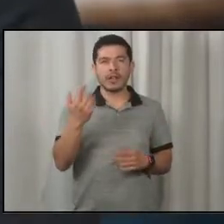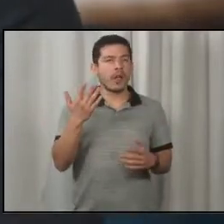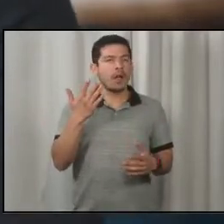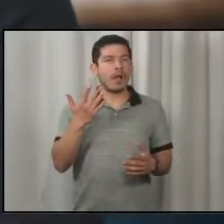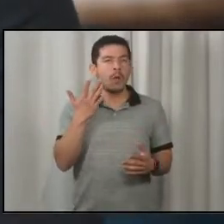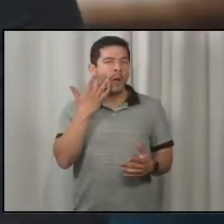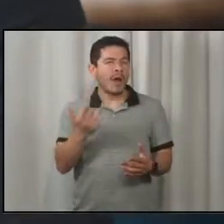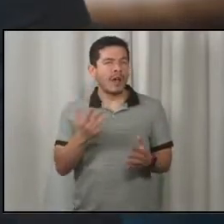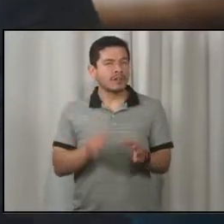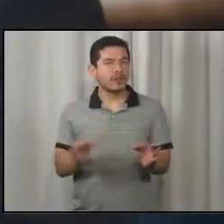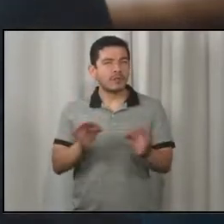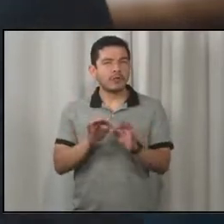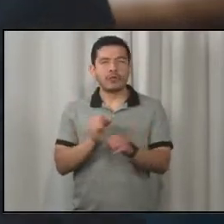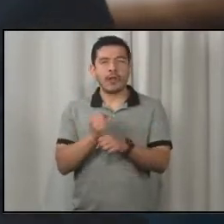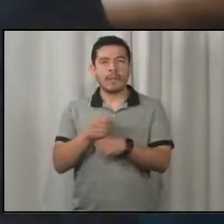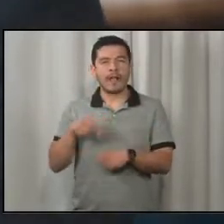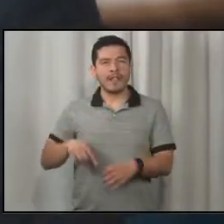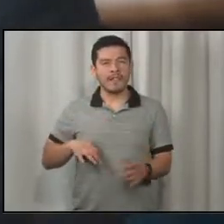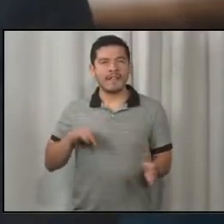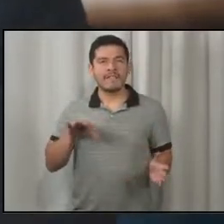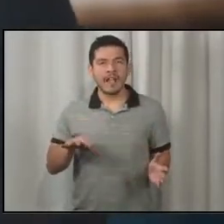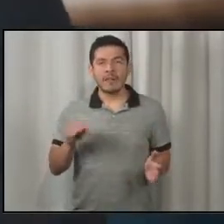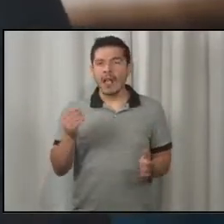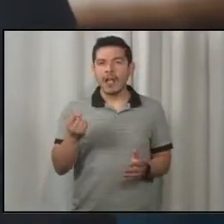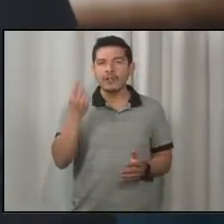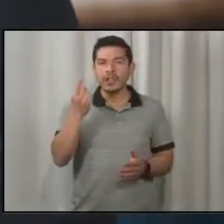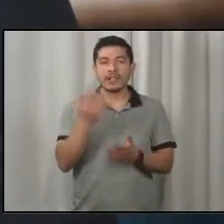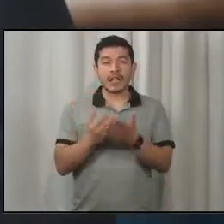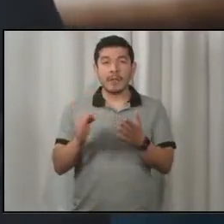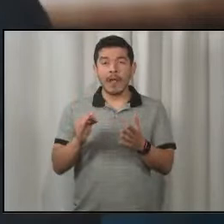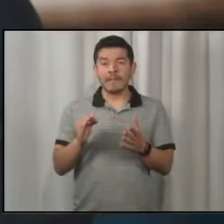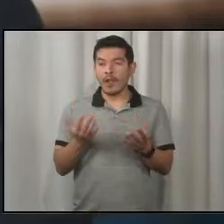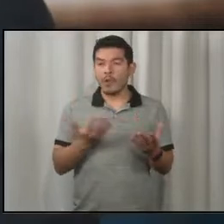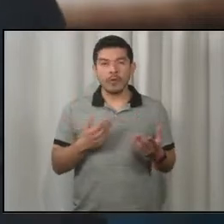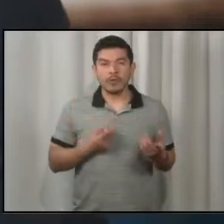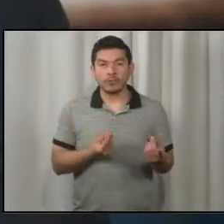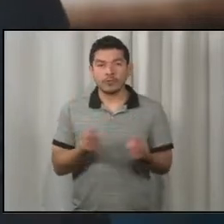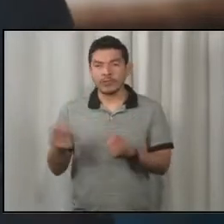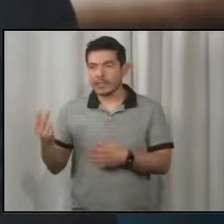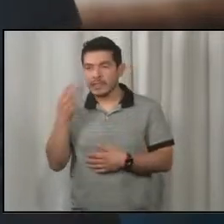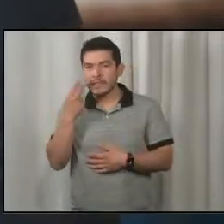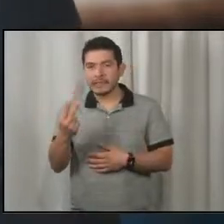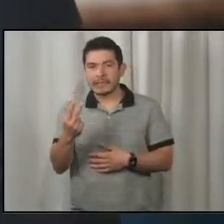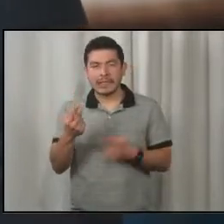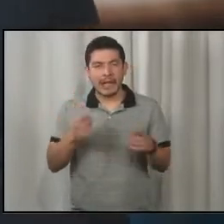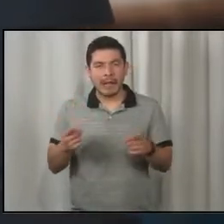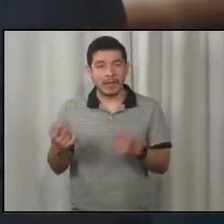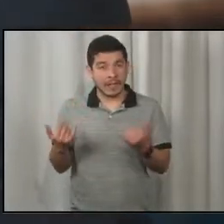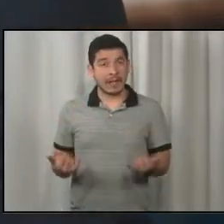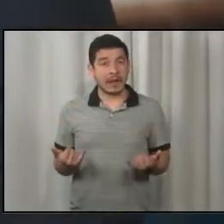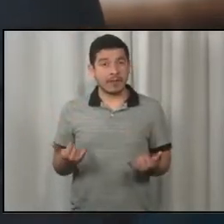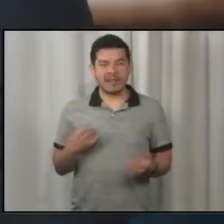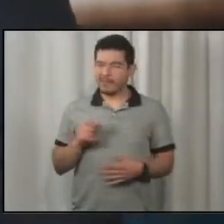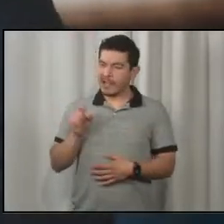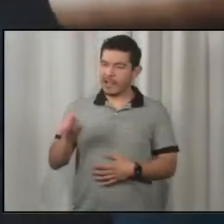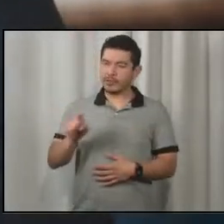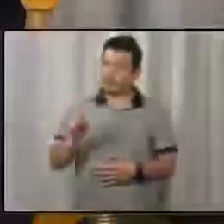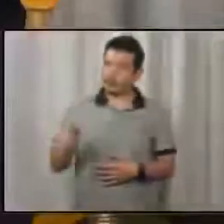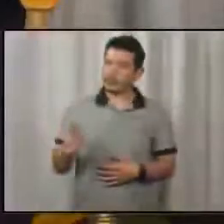it's important to make these investments and understand some of the activities that they're seeing sort of play out. Let me ask you a